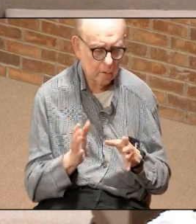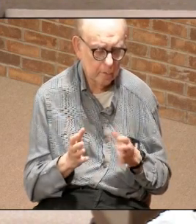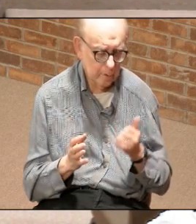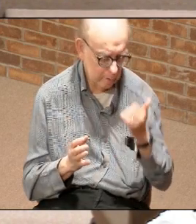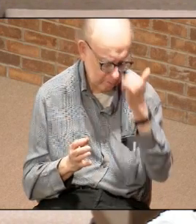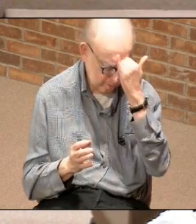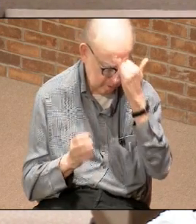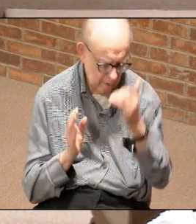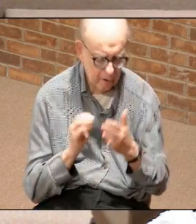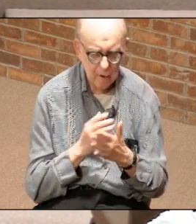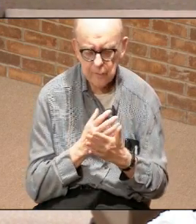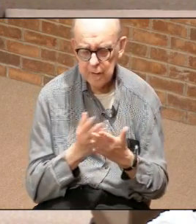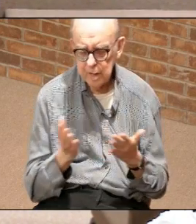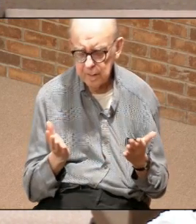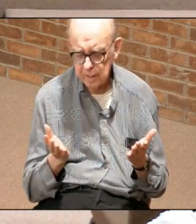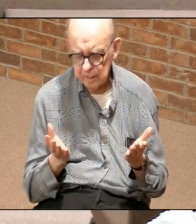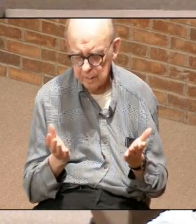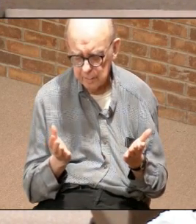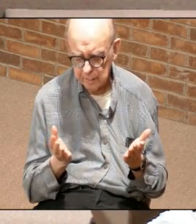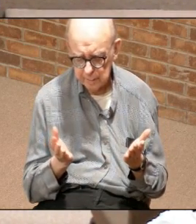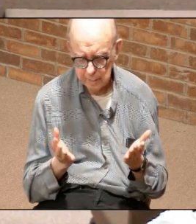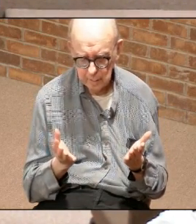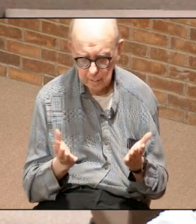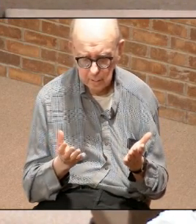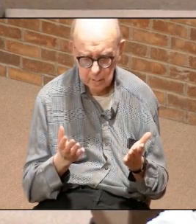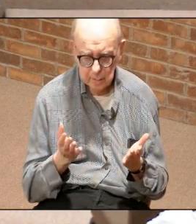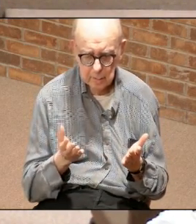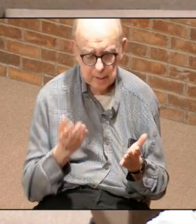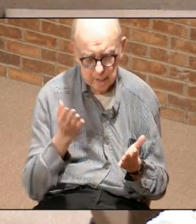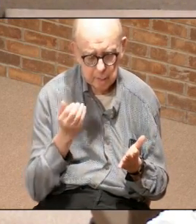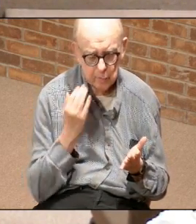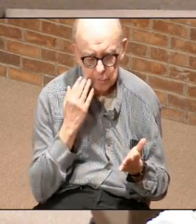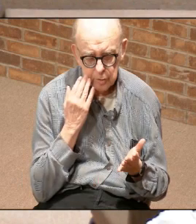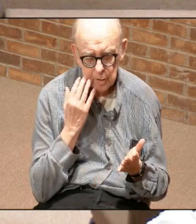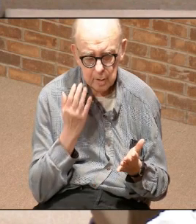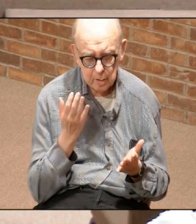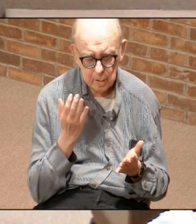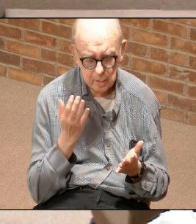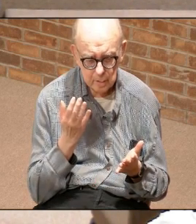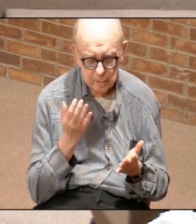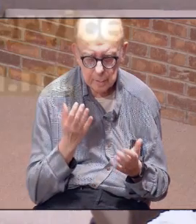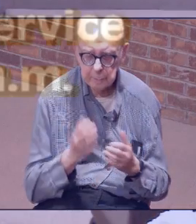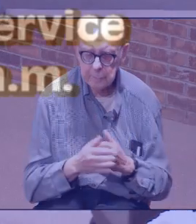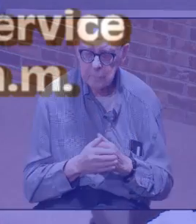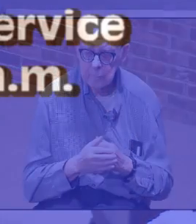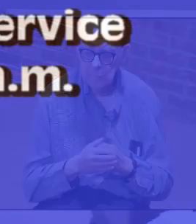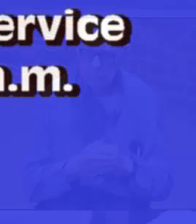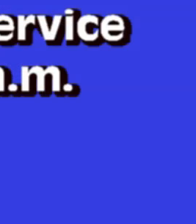ignorant of anything. He wants you to know. And he'll equip you.